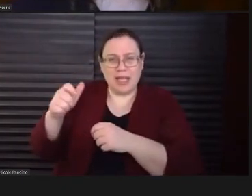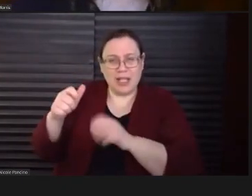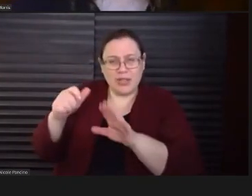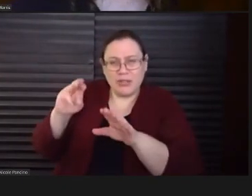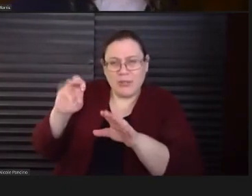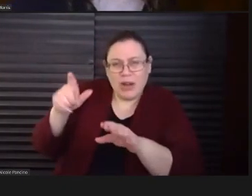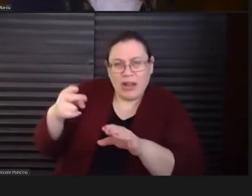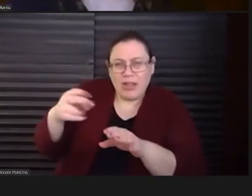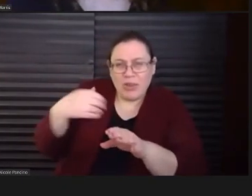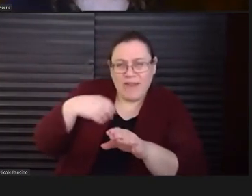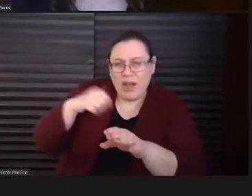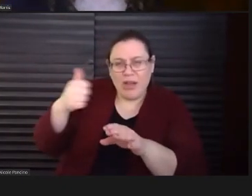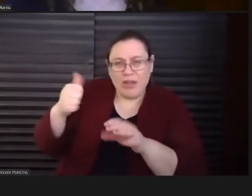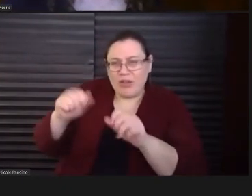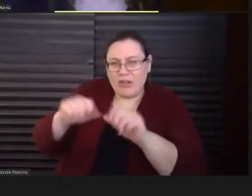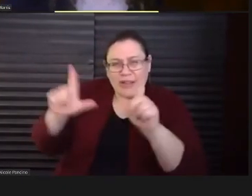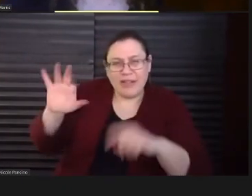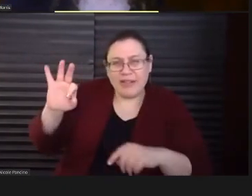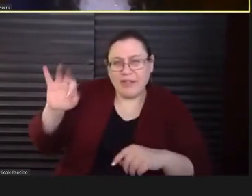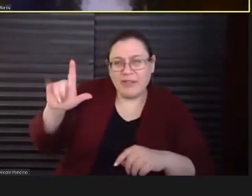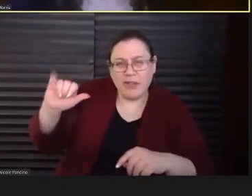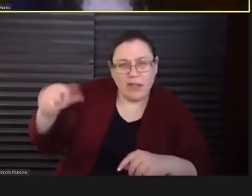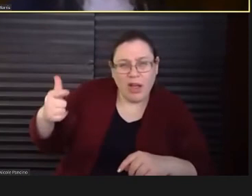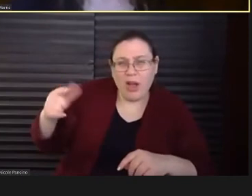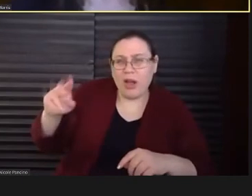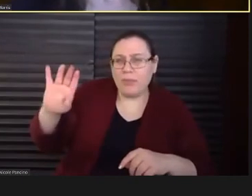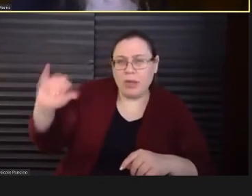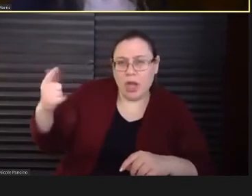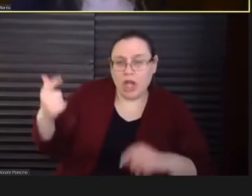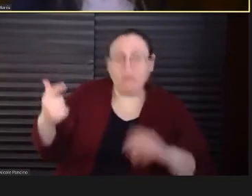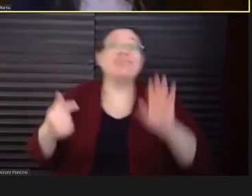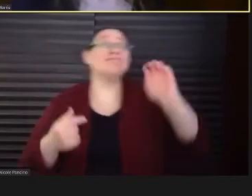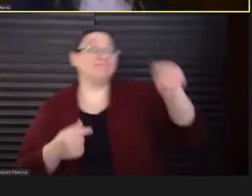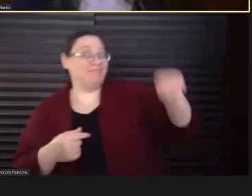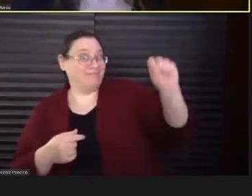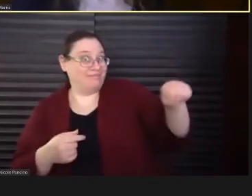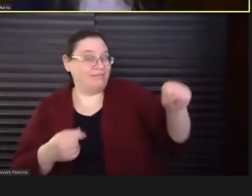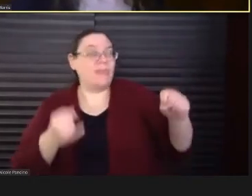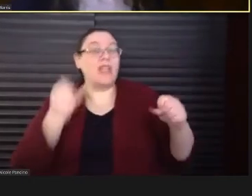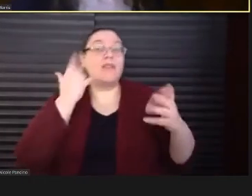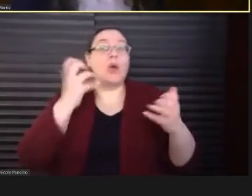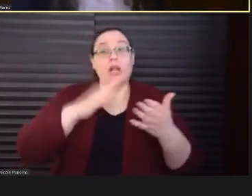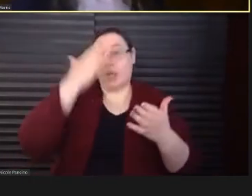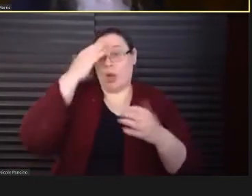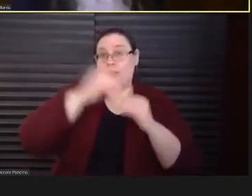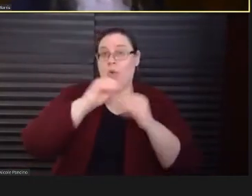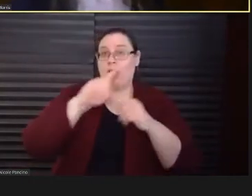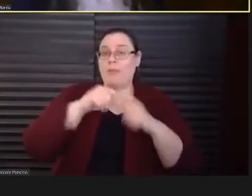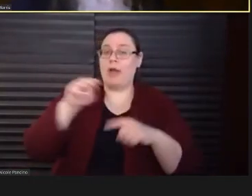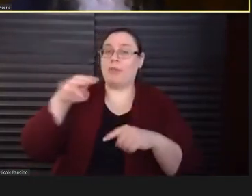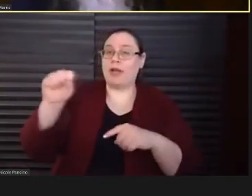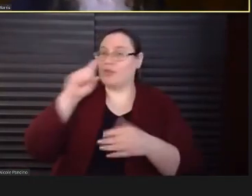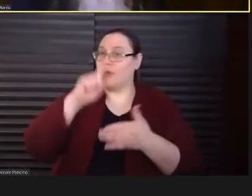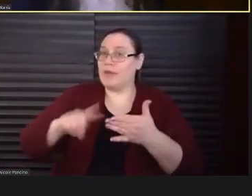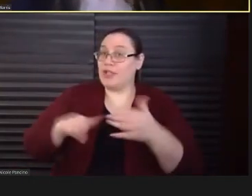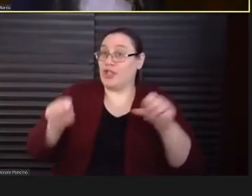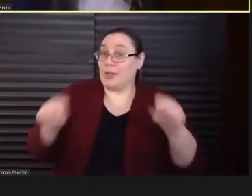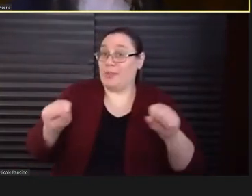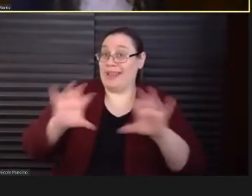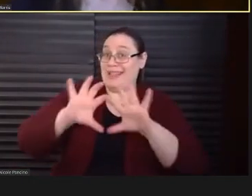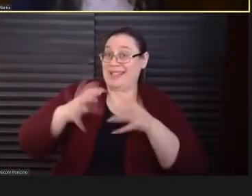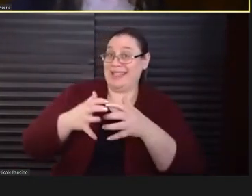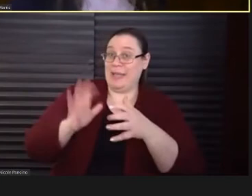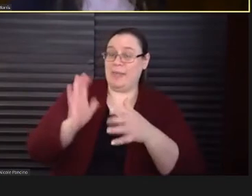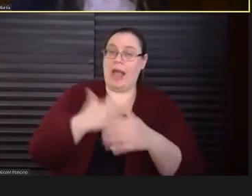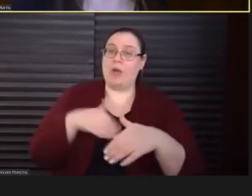anything like blog or anything like social related. Yeah, so if you want to learn more about the work of the Microsoft Research Ability team and our Accessible